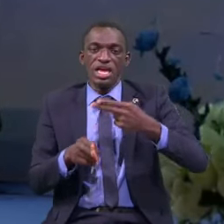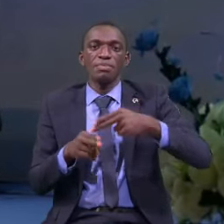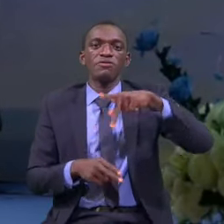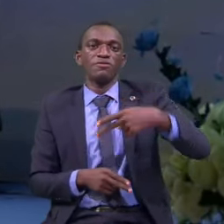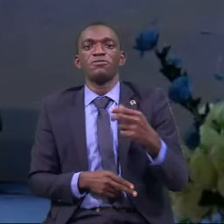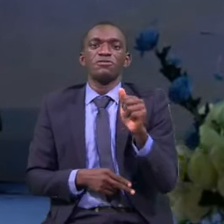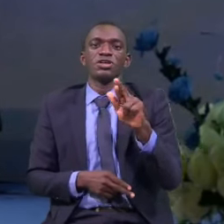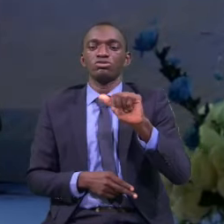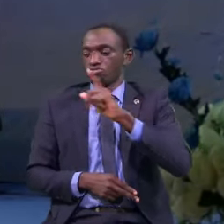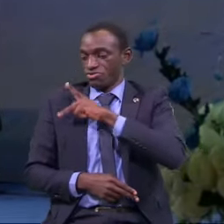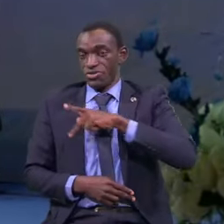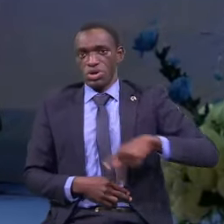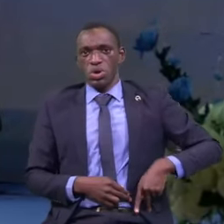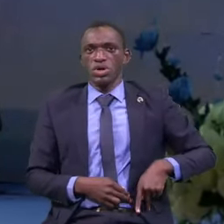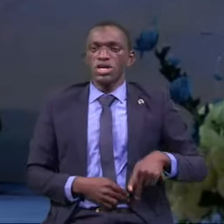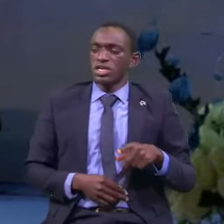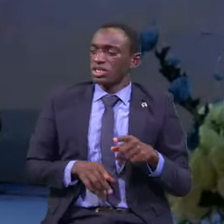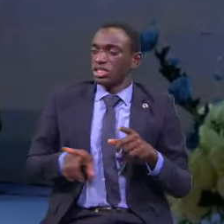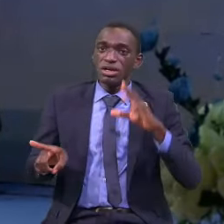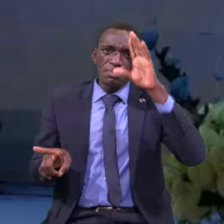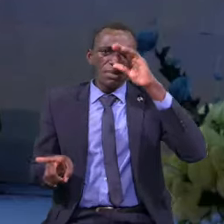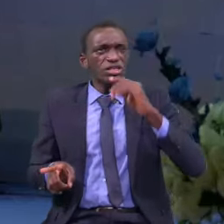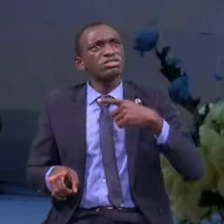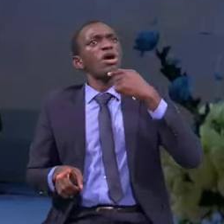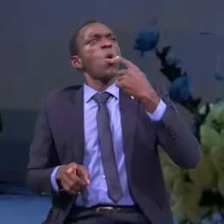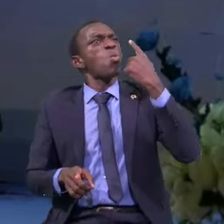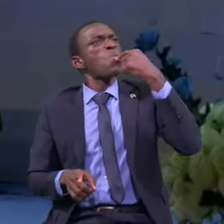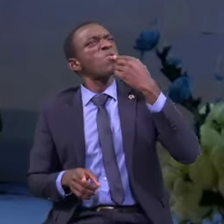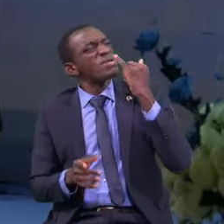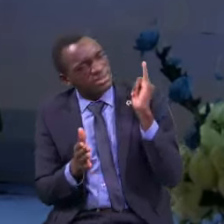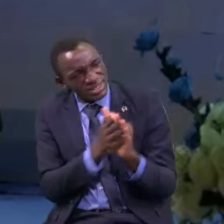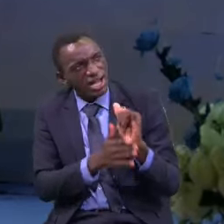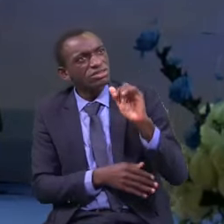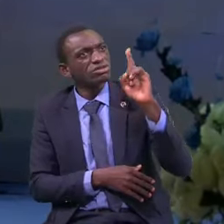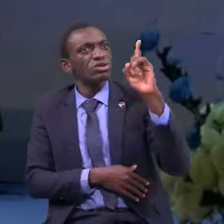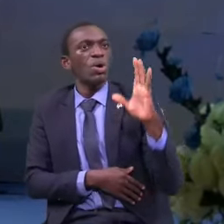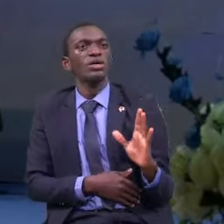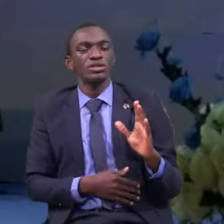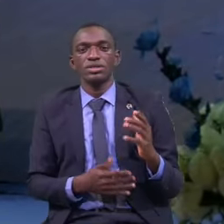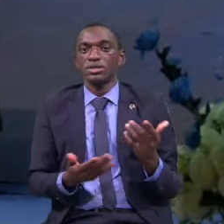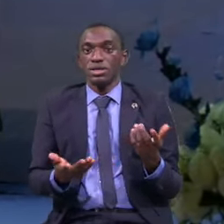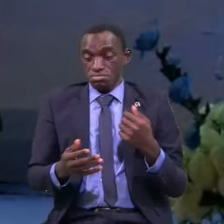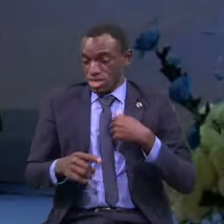God? I don't go and sit beside Pharaoh and identify with him.